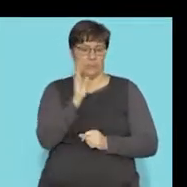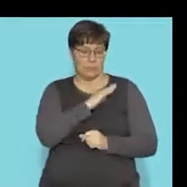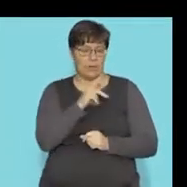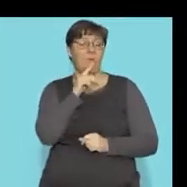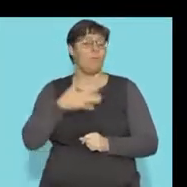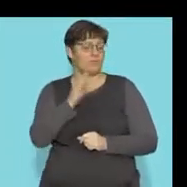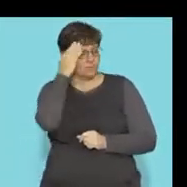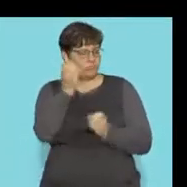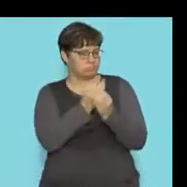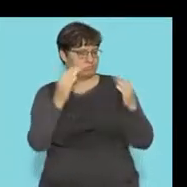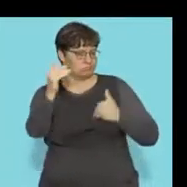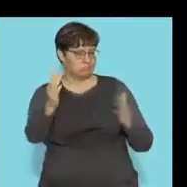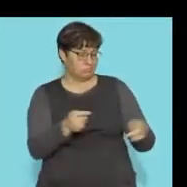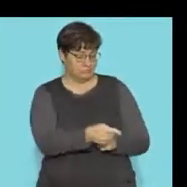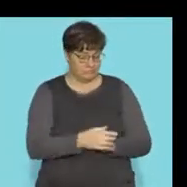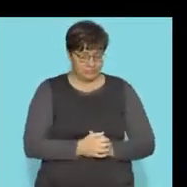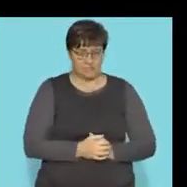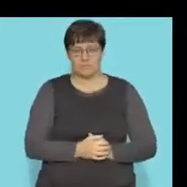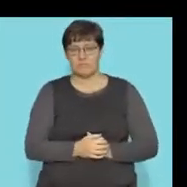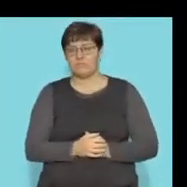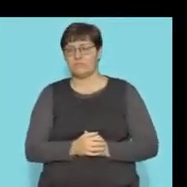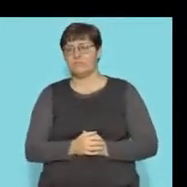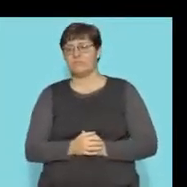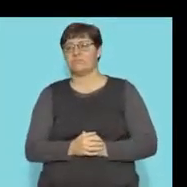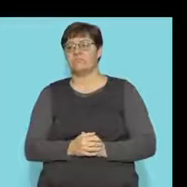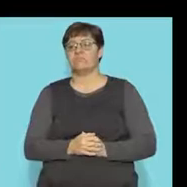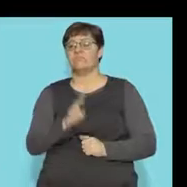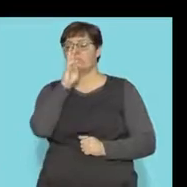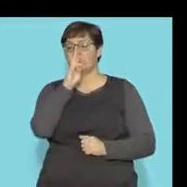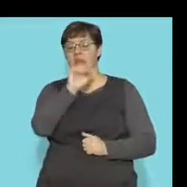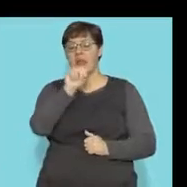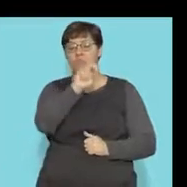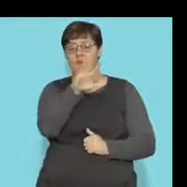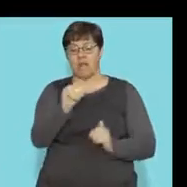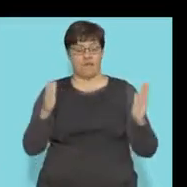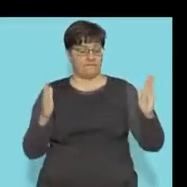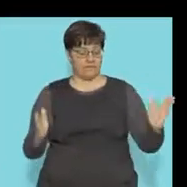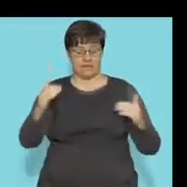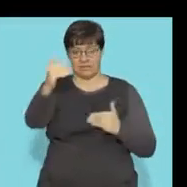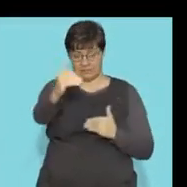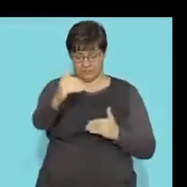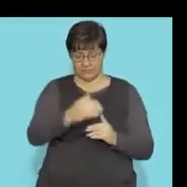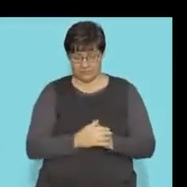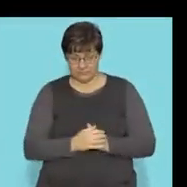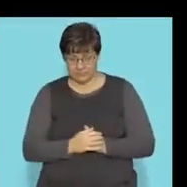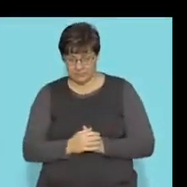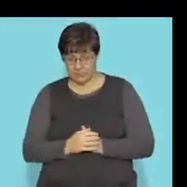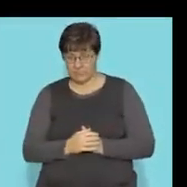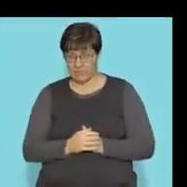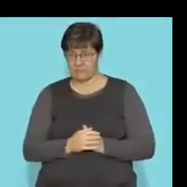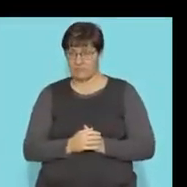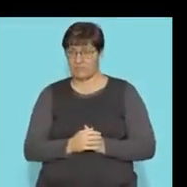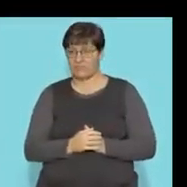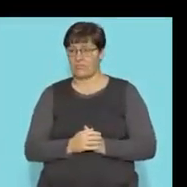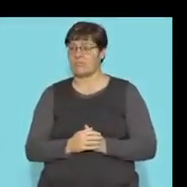that area is. The first thing that I'm going to do is look at the area of the field in general.